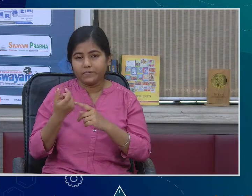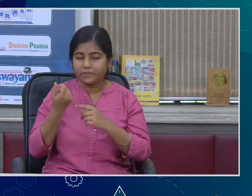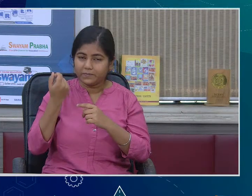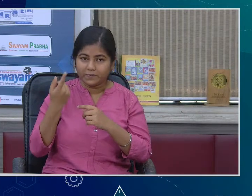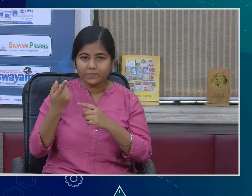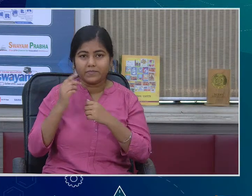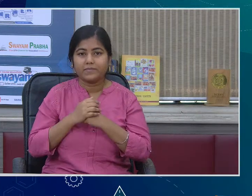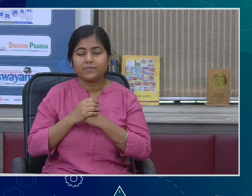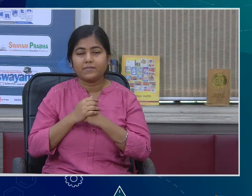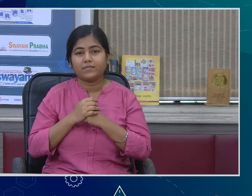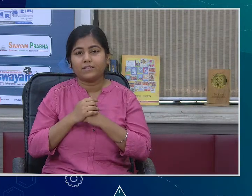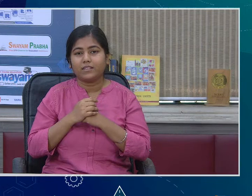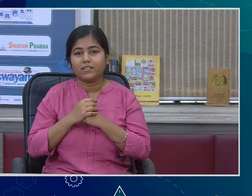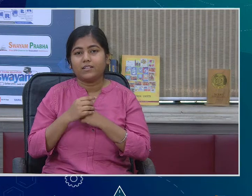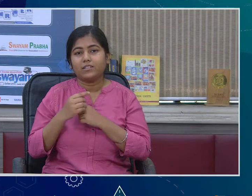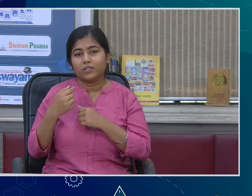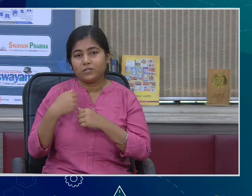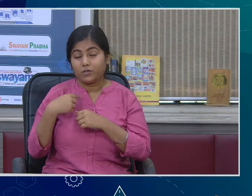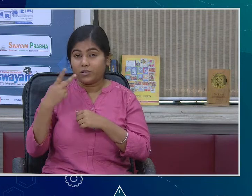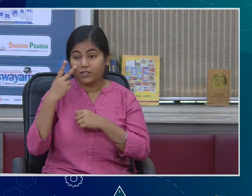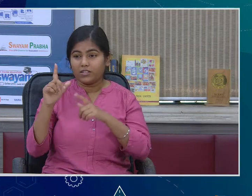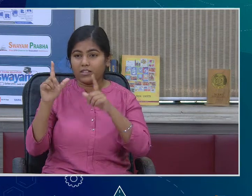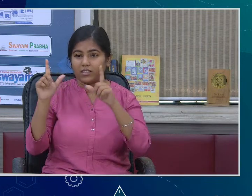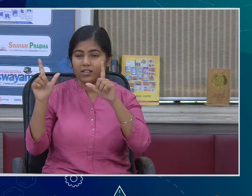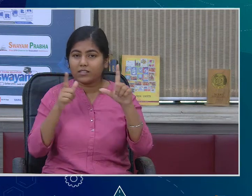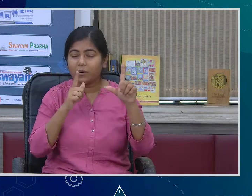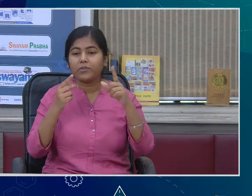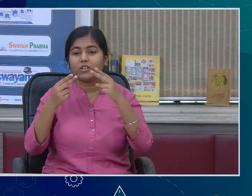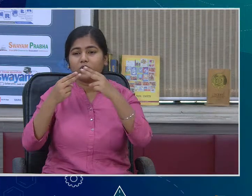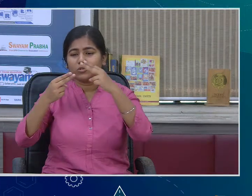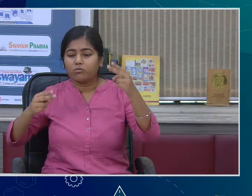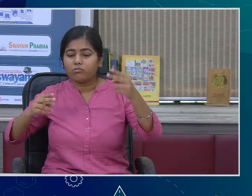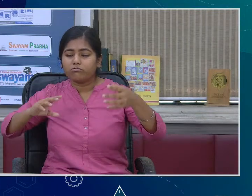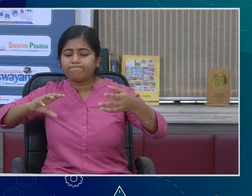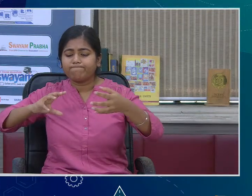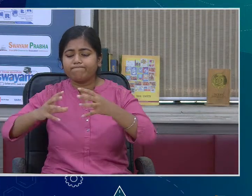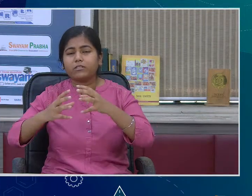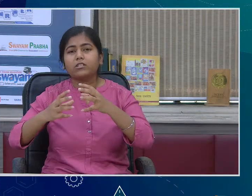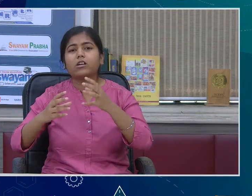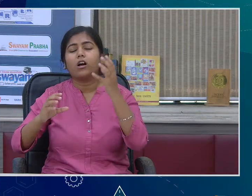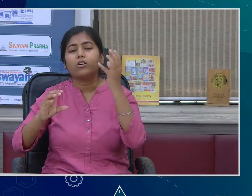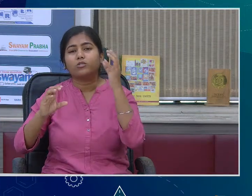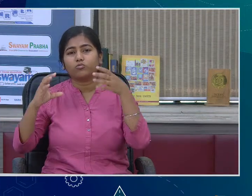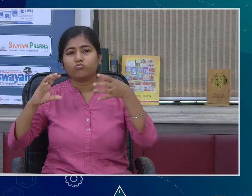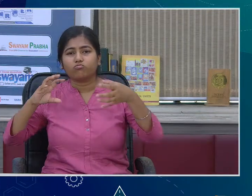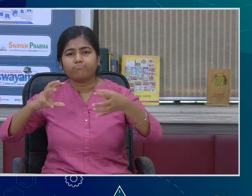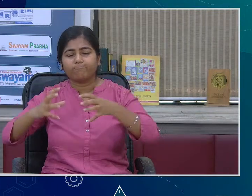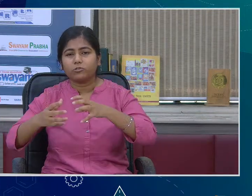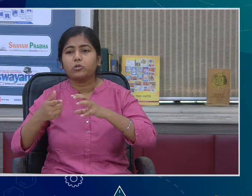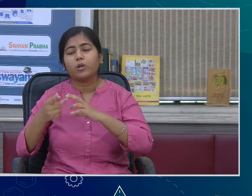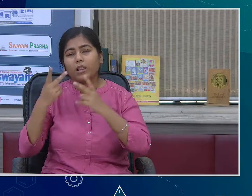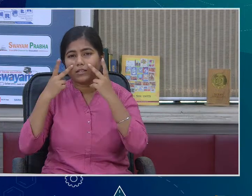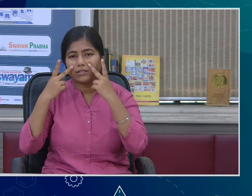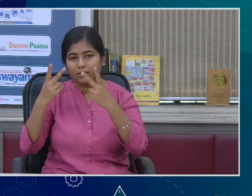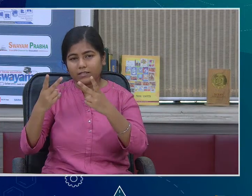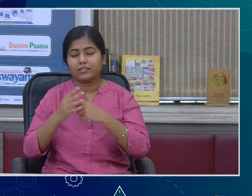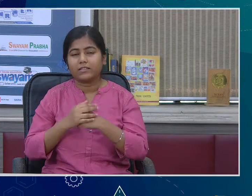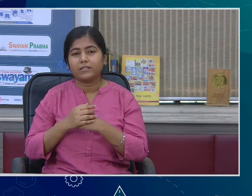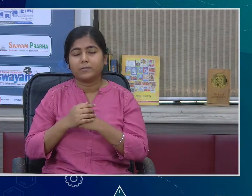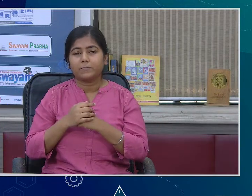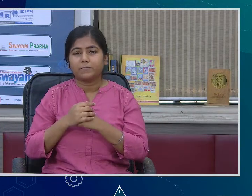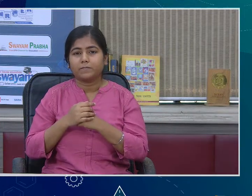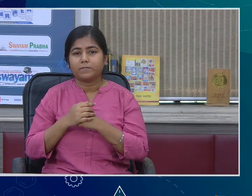So now, ma'am, on my screen, I can see the summary of the story. So let's just get into the details.